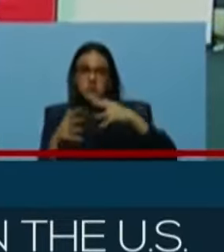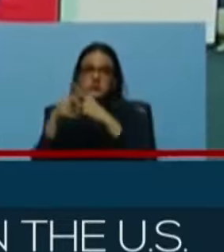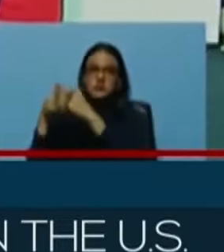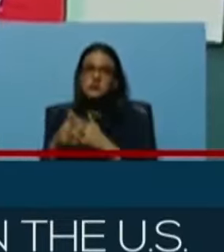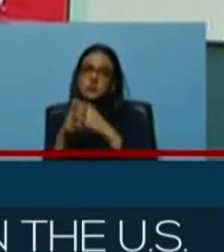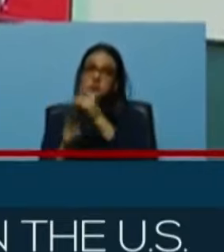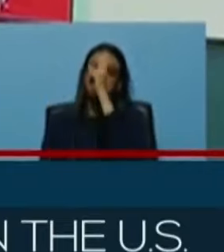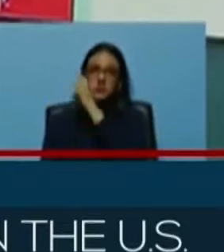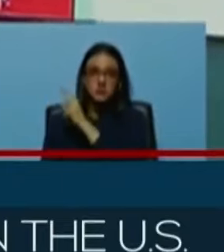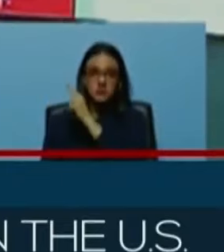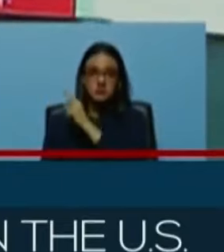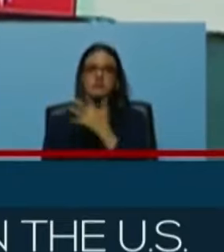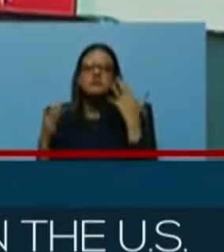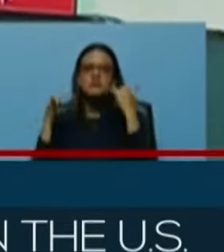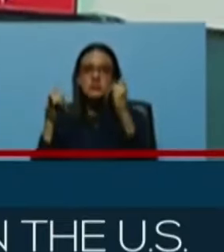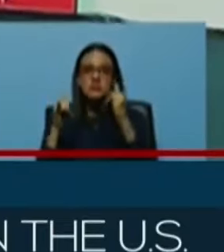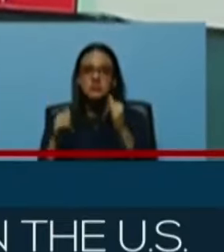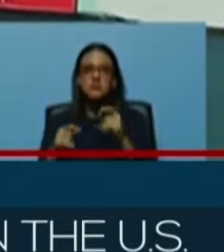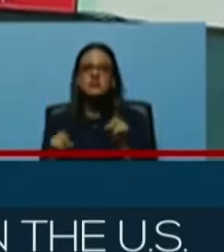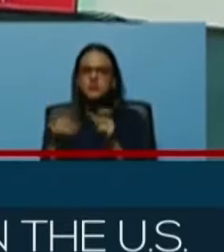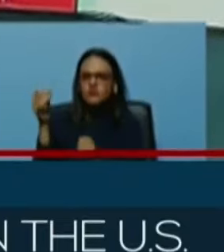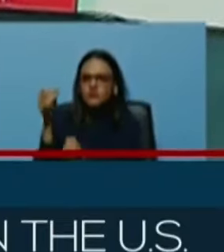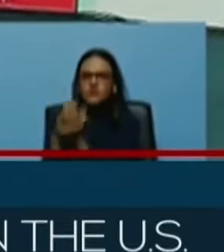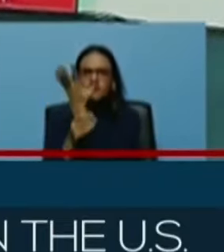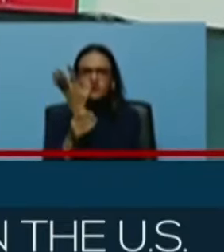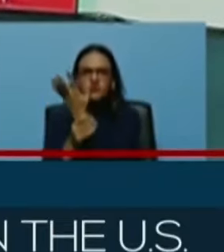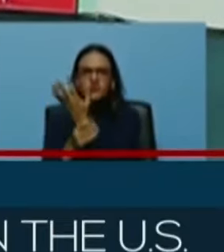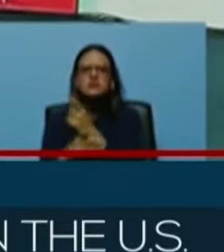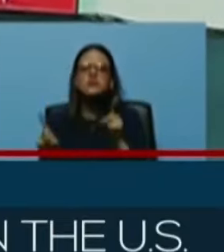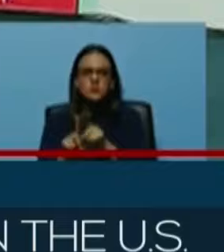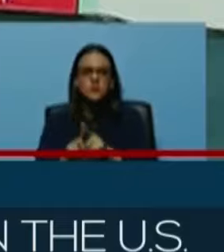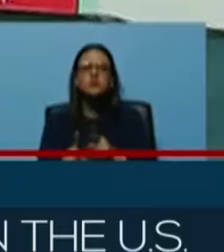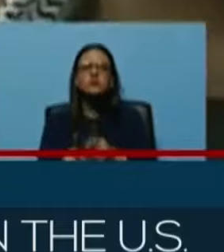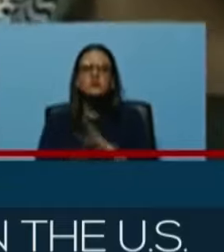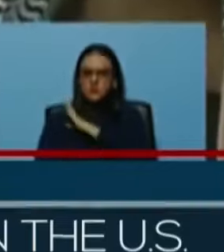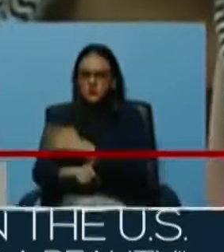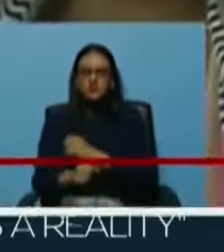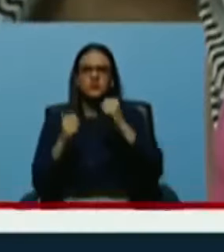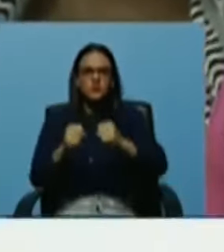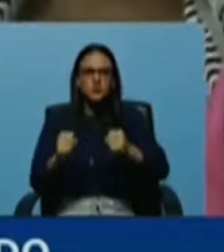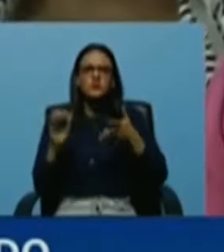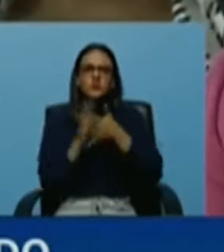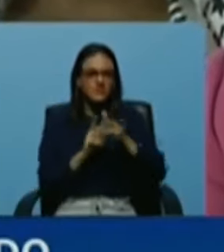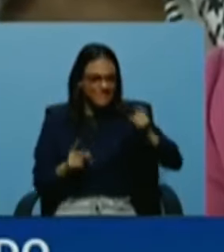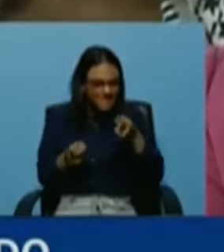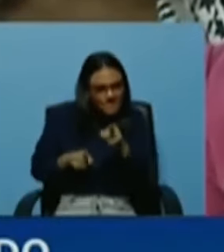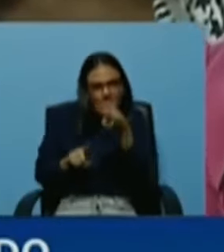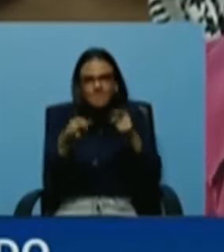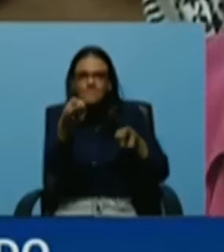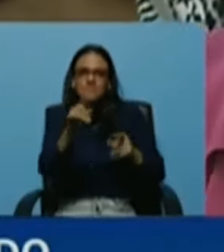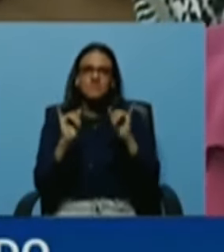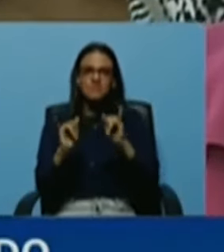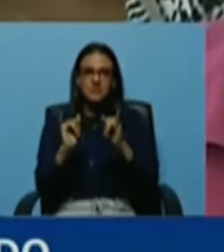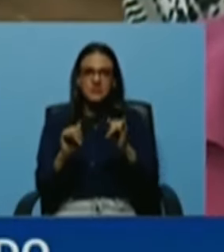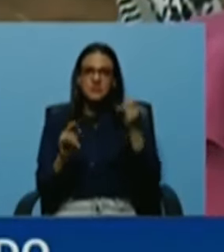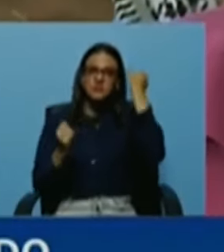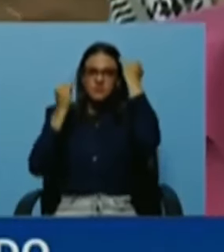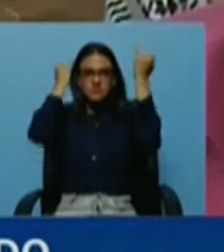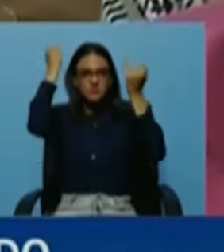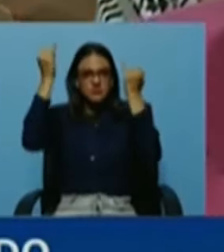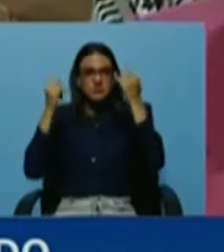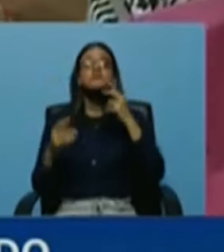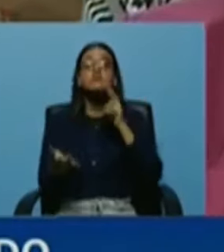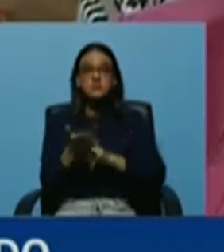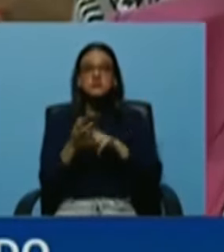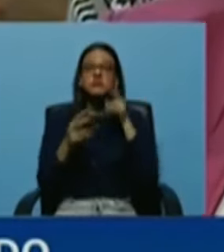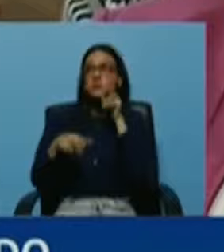United States of America, there is an outbreak, a powerful outbreak of fascism. It